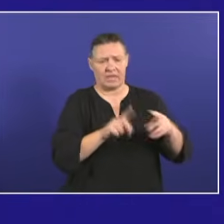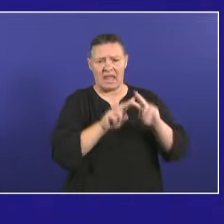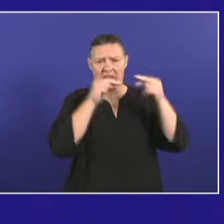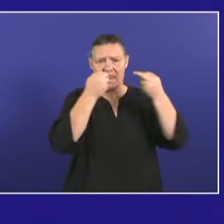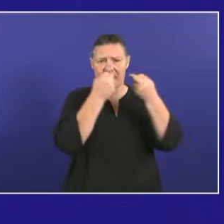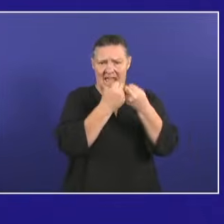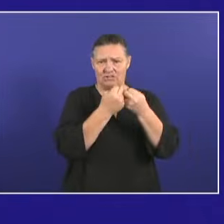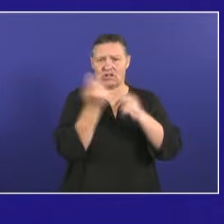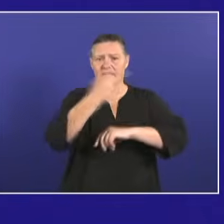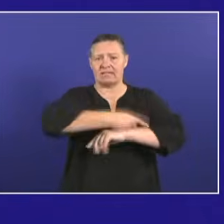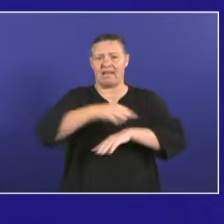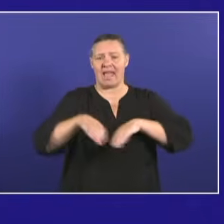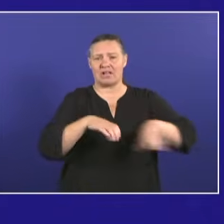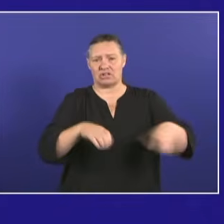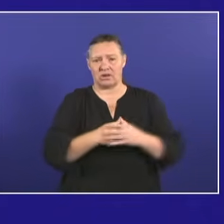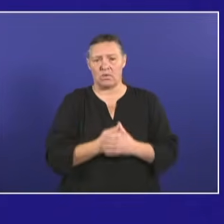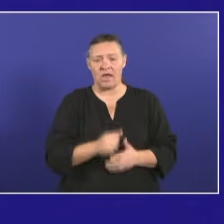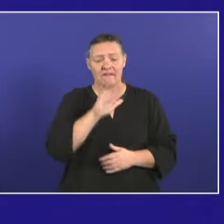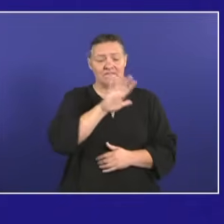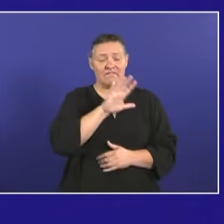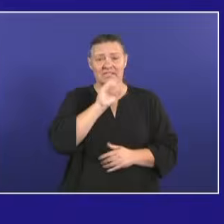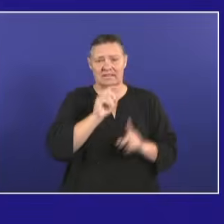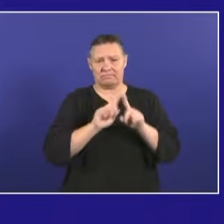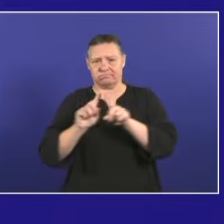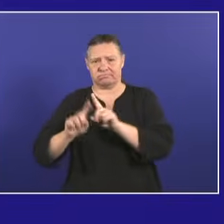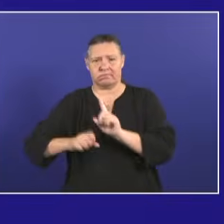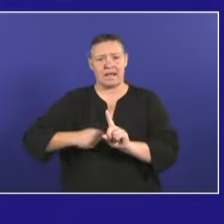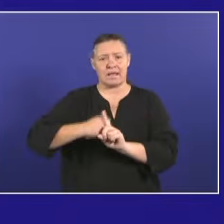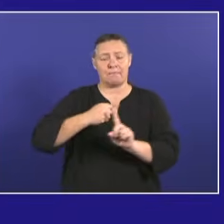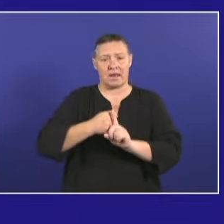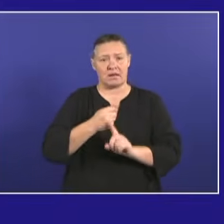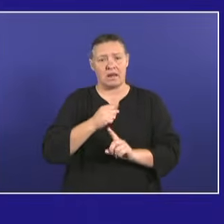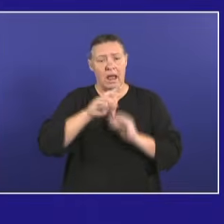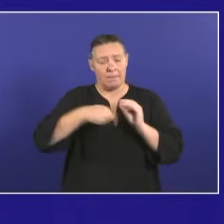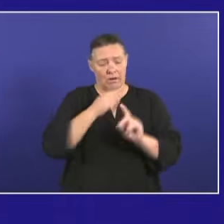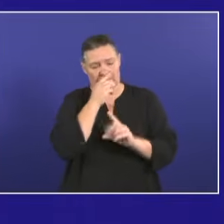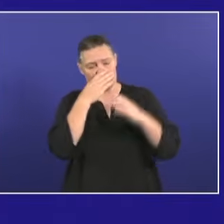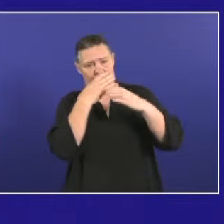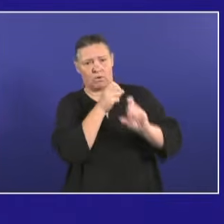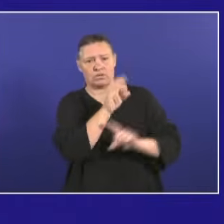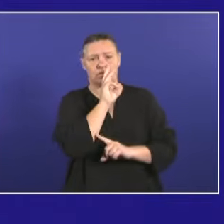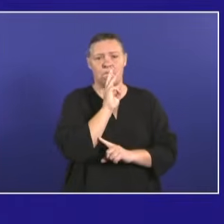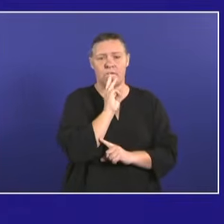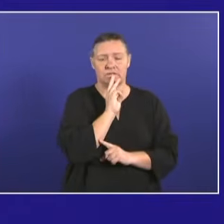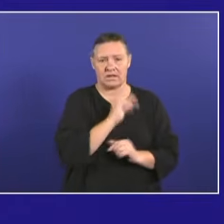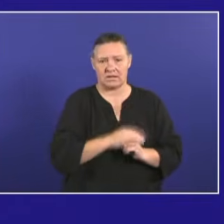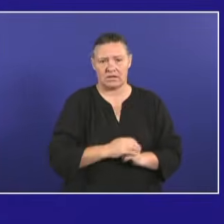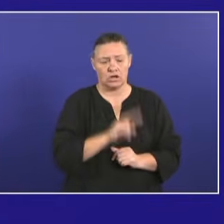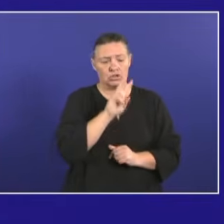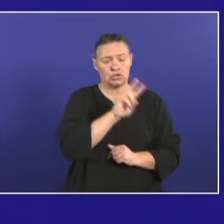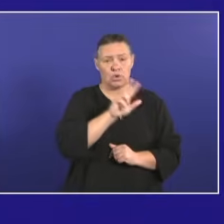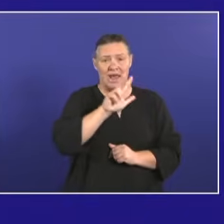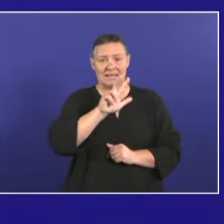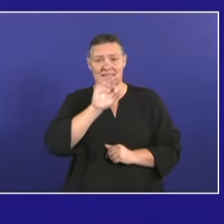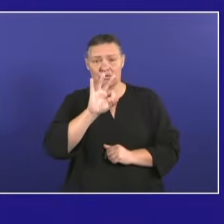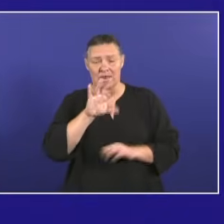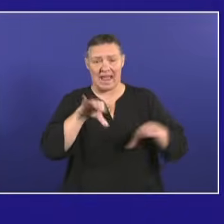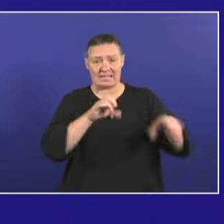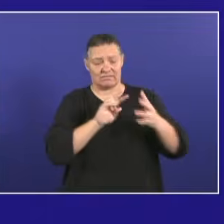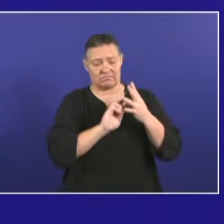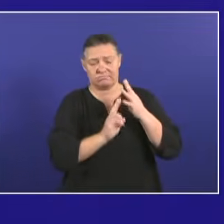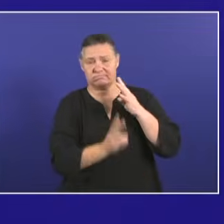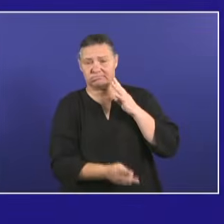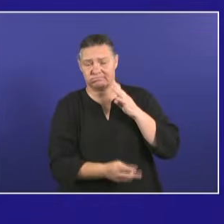Action. Our party ran 50 unique campaigns on the water issue. We had 283